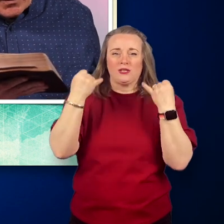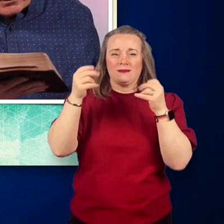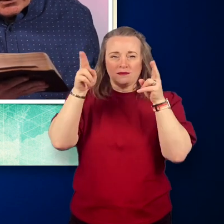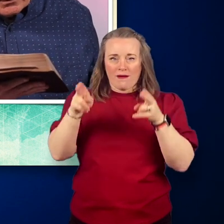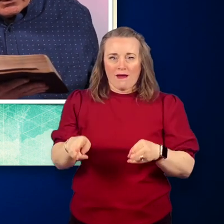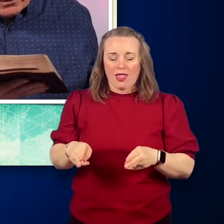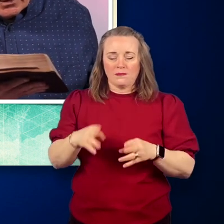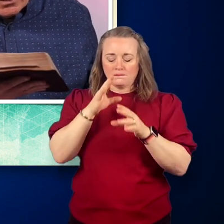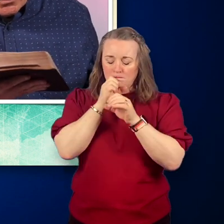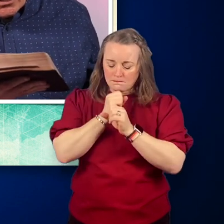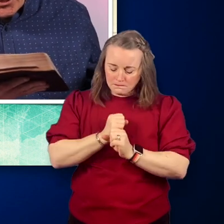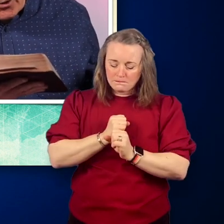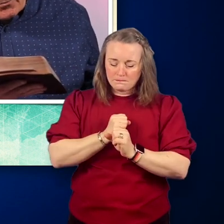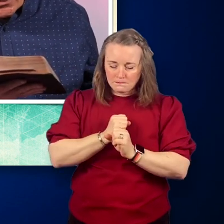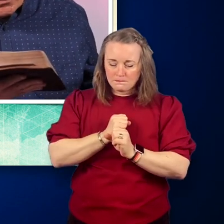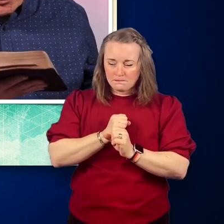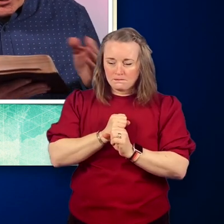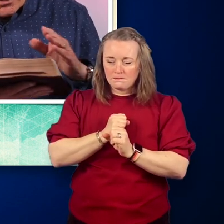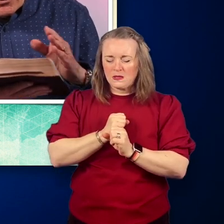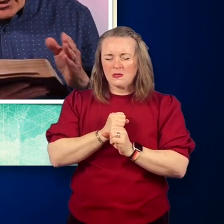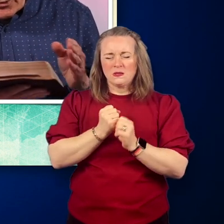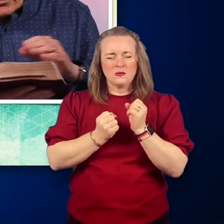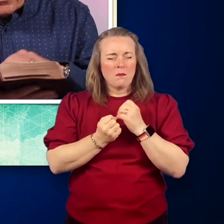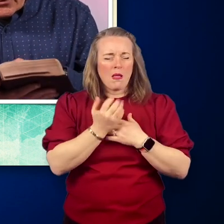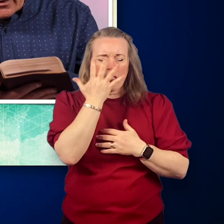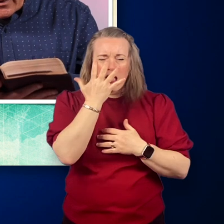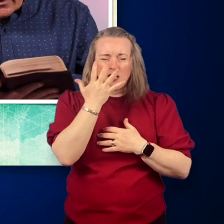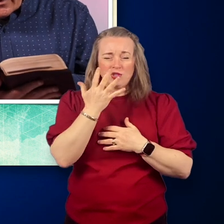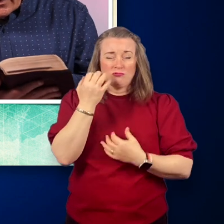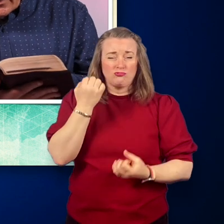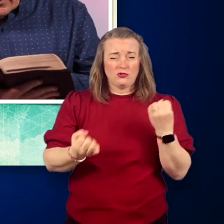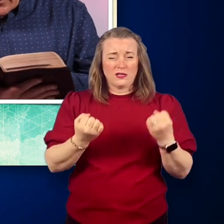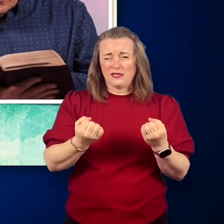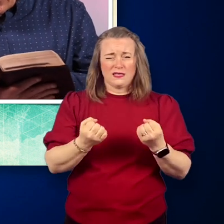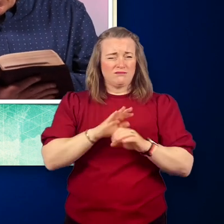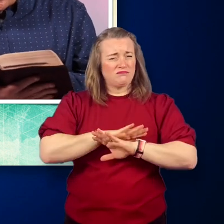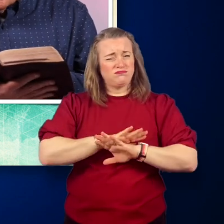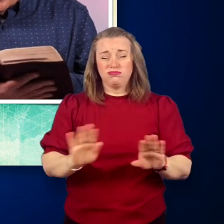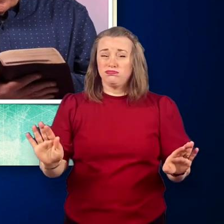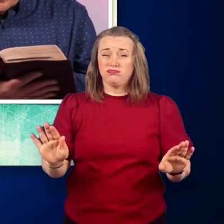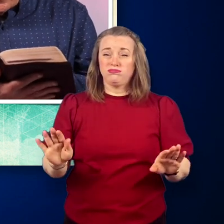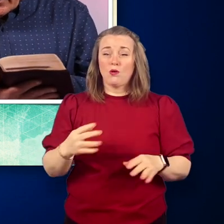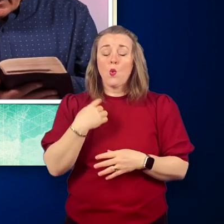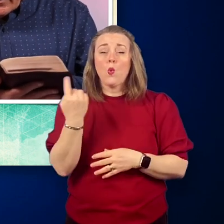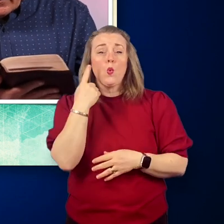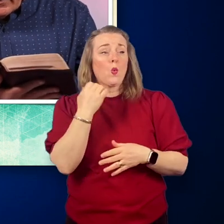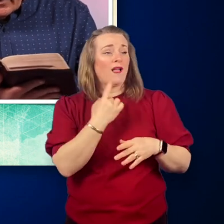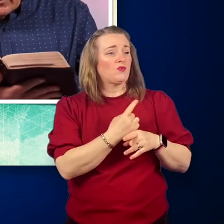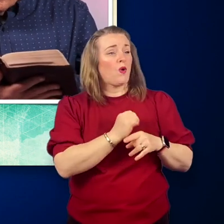open his mouth. In his humiliation, he was deprived of justice. Who can speak of his